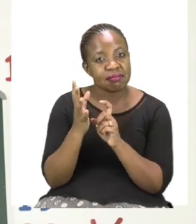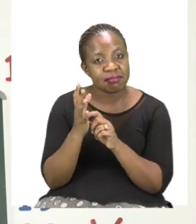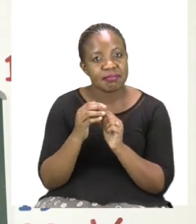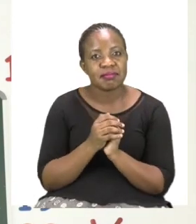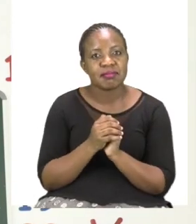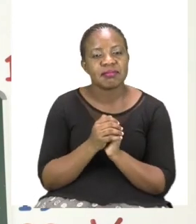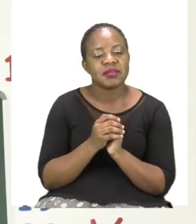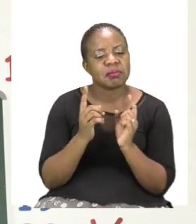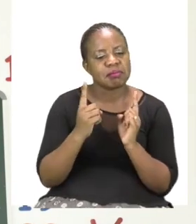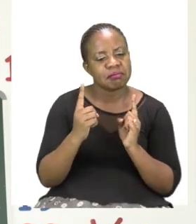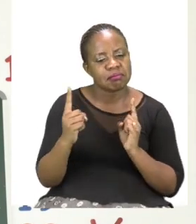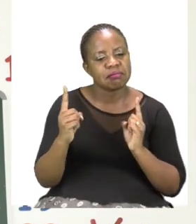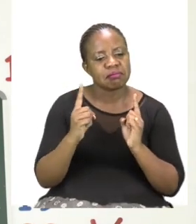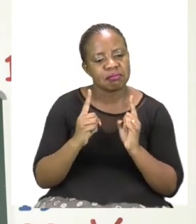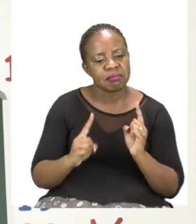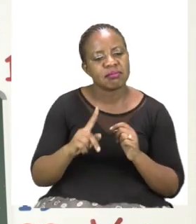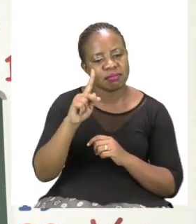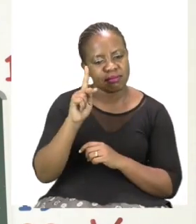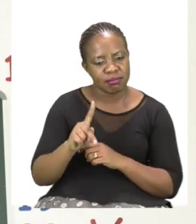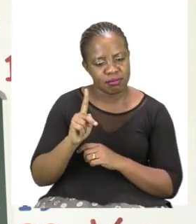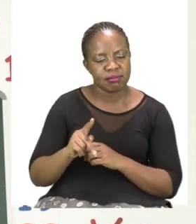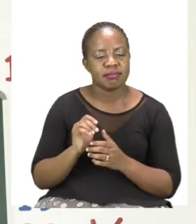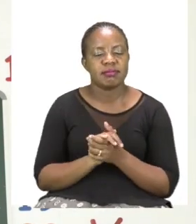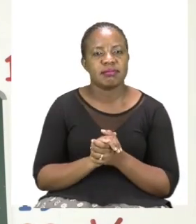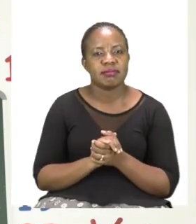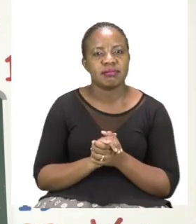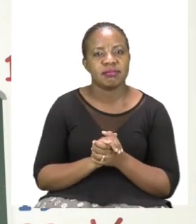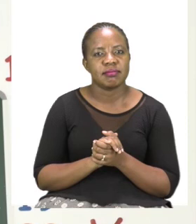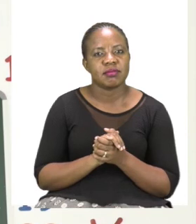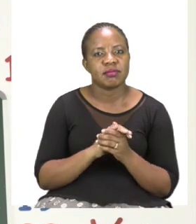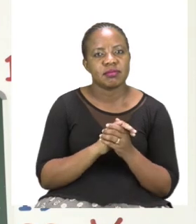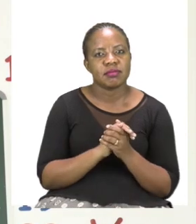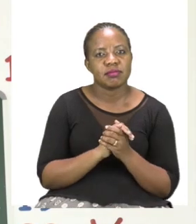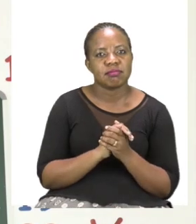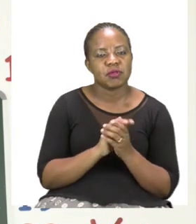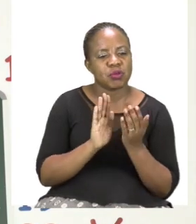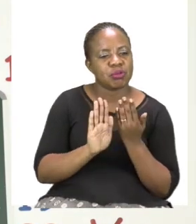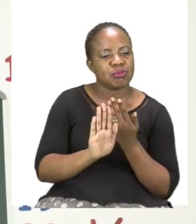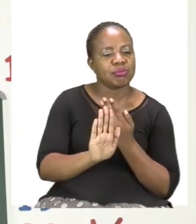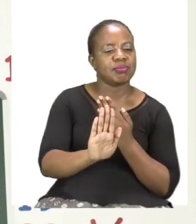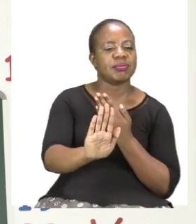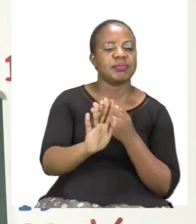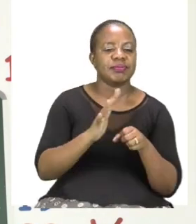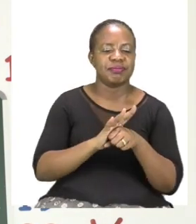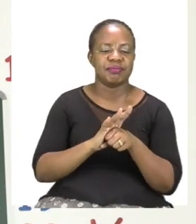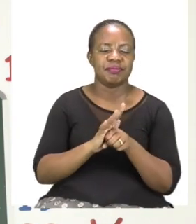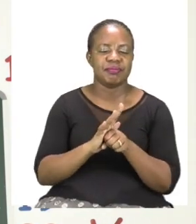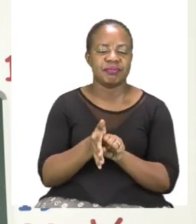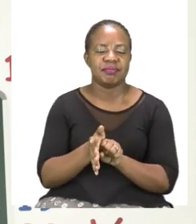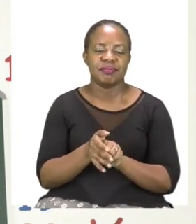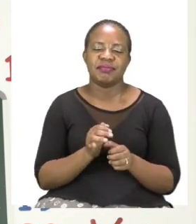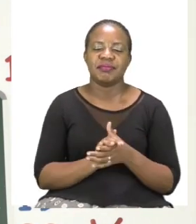to practice good social distancing. That way you are staying far away from coronavirus as